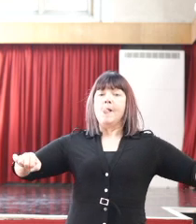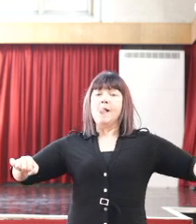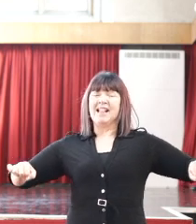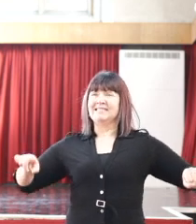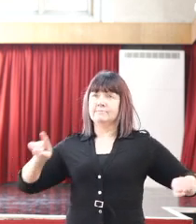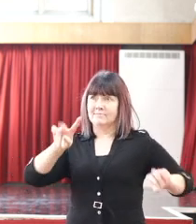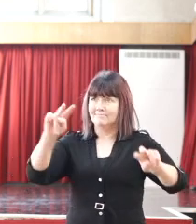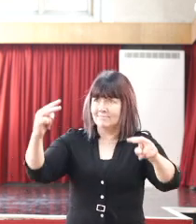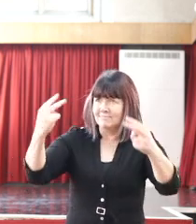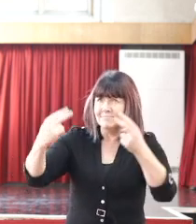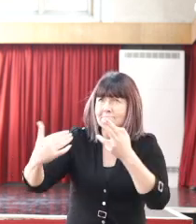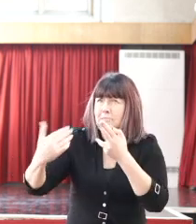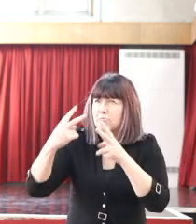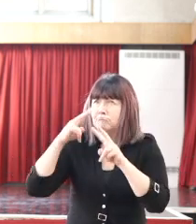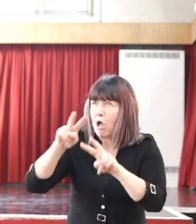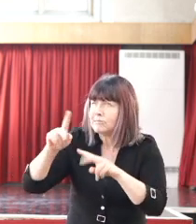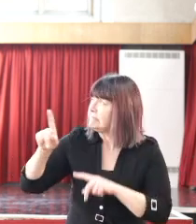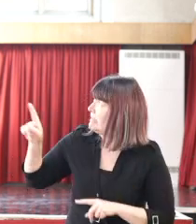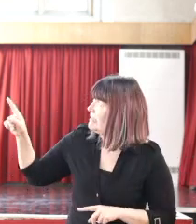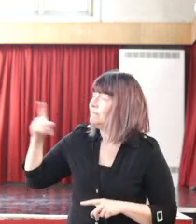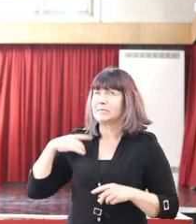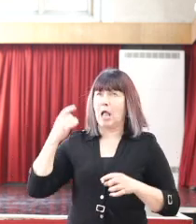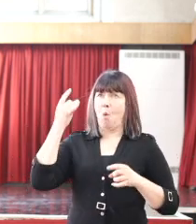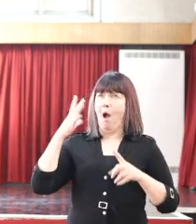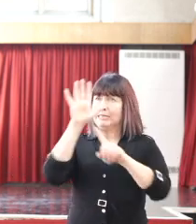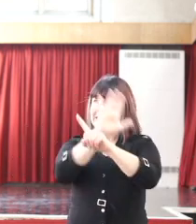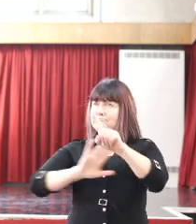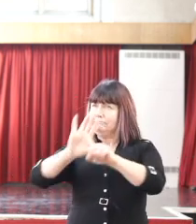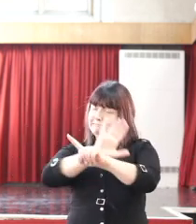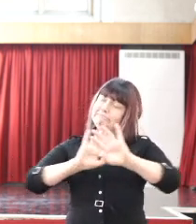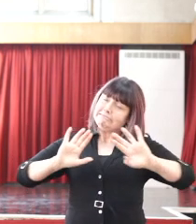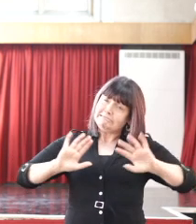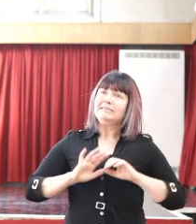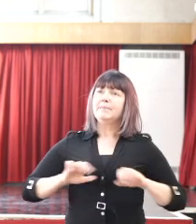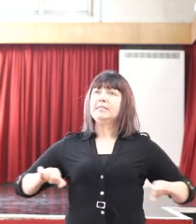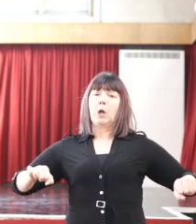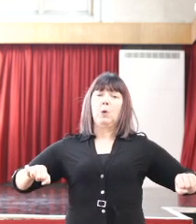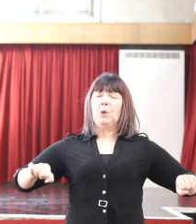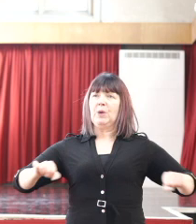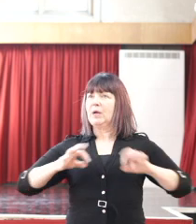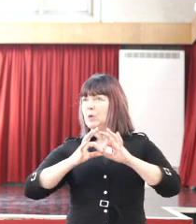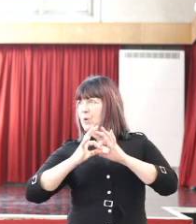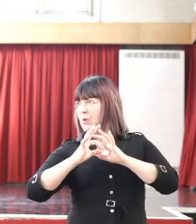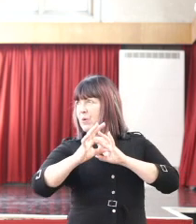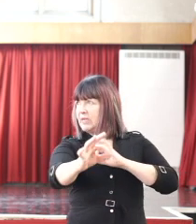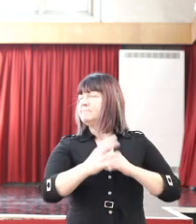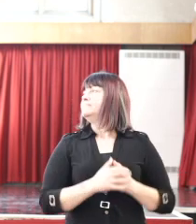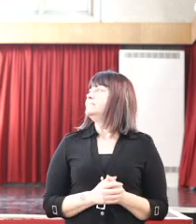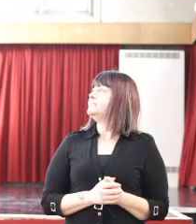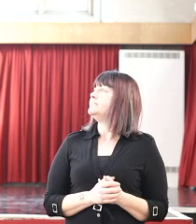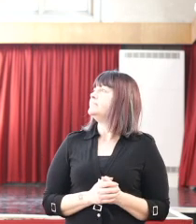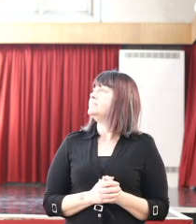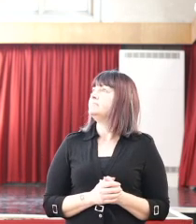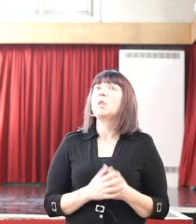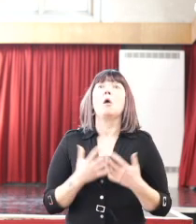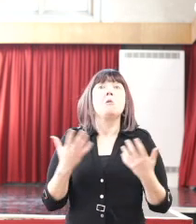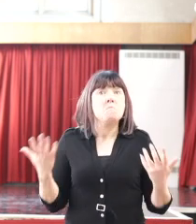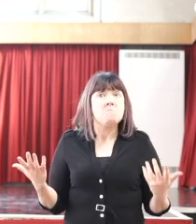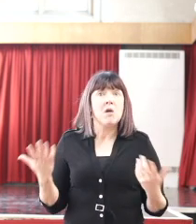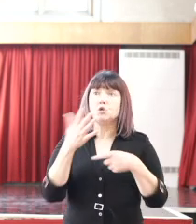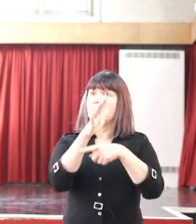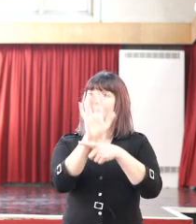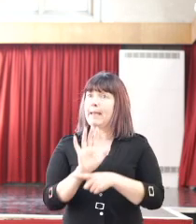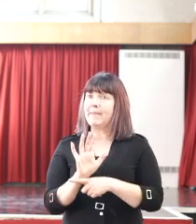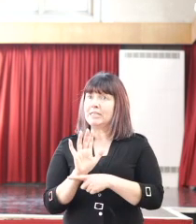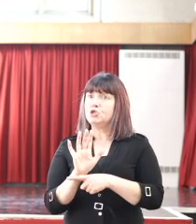a cityscape. I also wanted to put in some images now of what Love Light will be, to try and set a little bit of